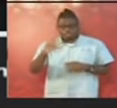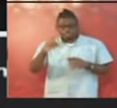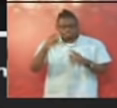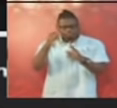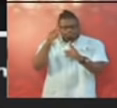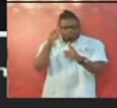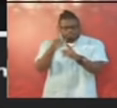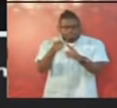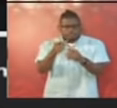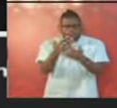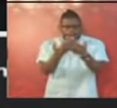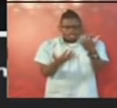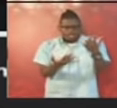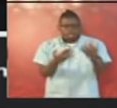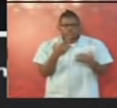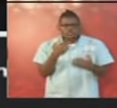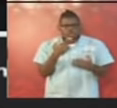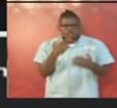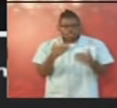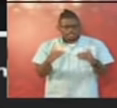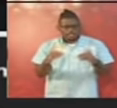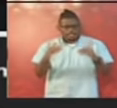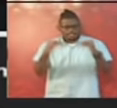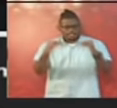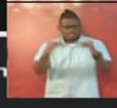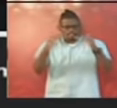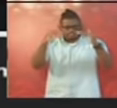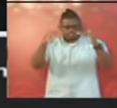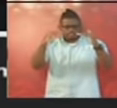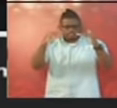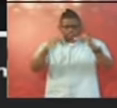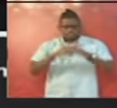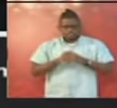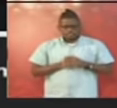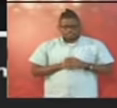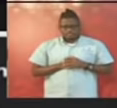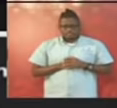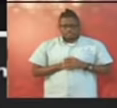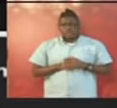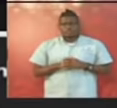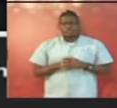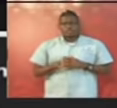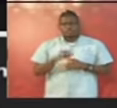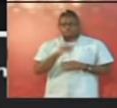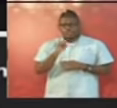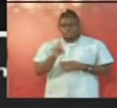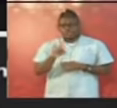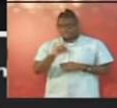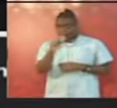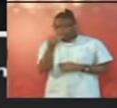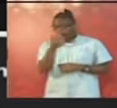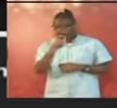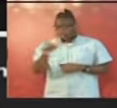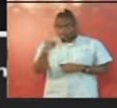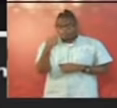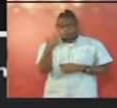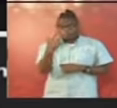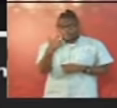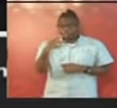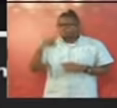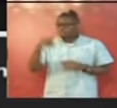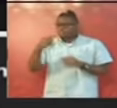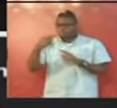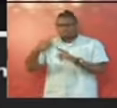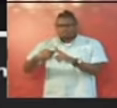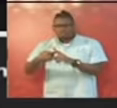sugar level, but a hemoglobin A1C is something that should be checked perhaps every 3 to 6 months to show just how good